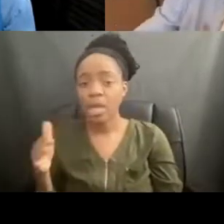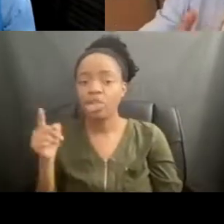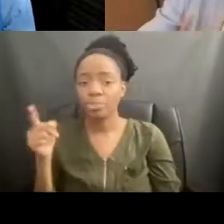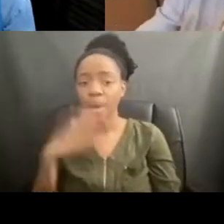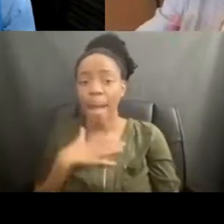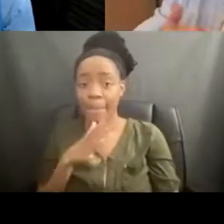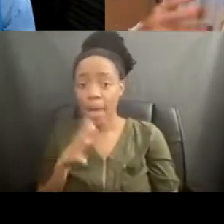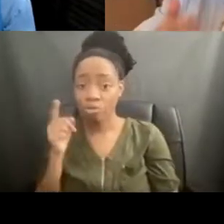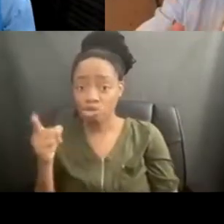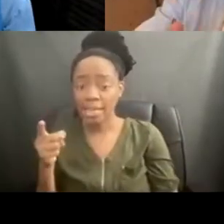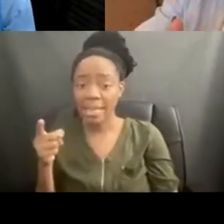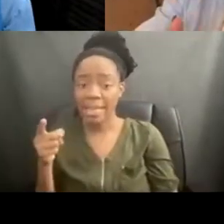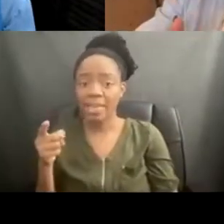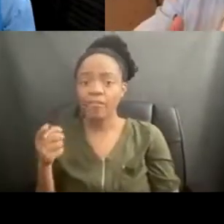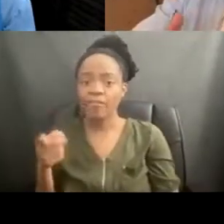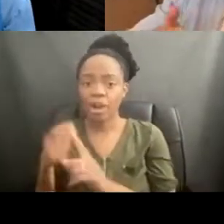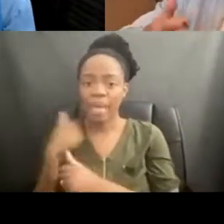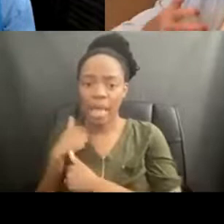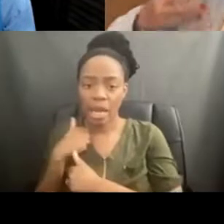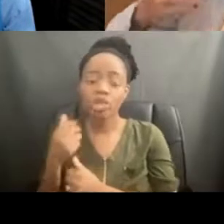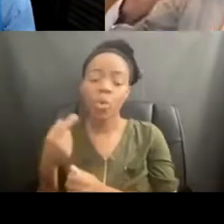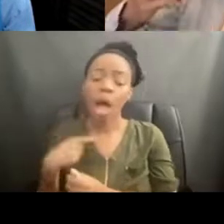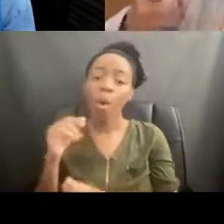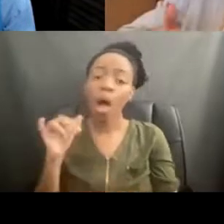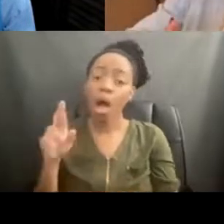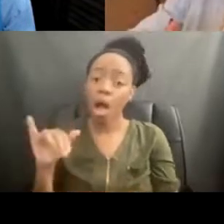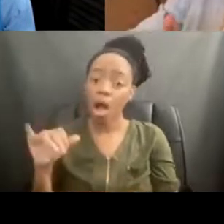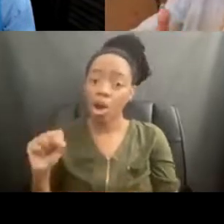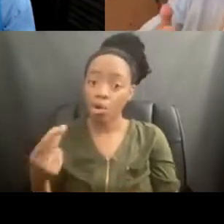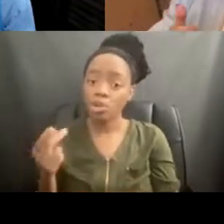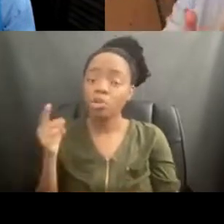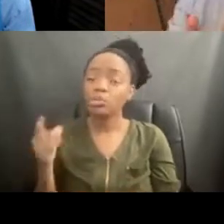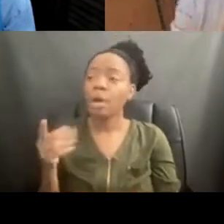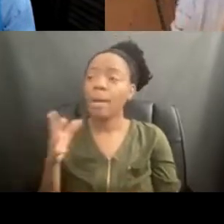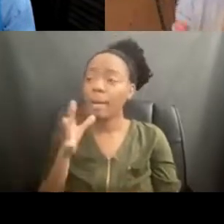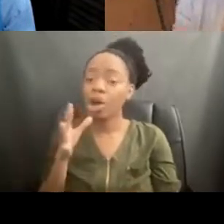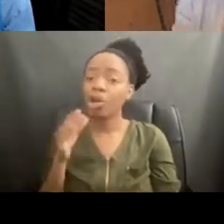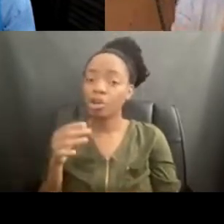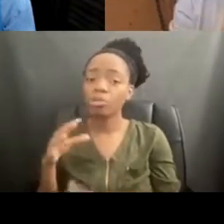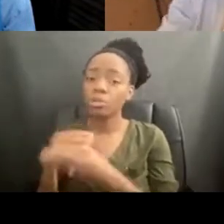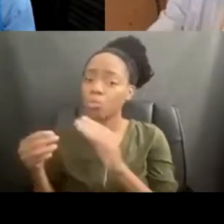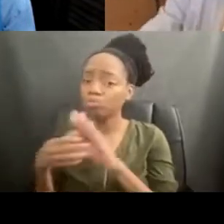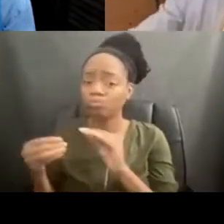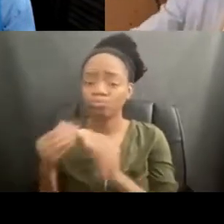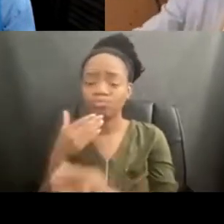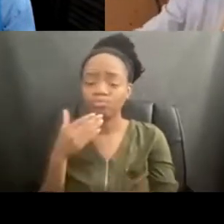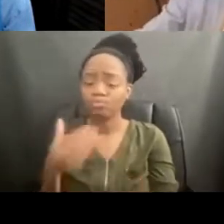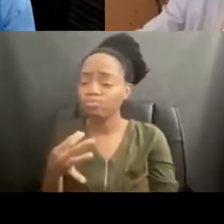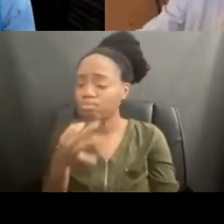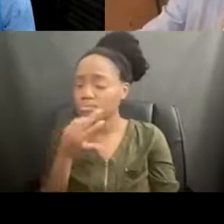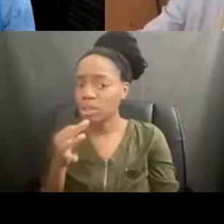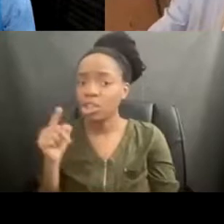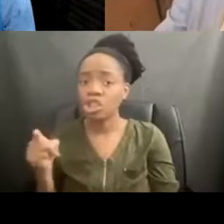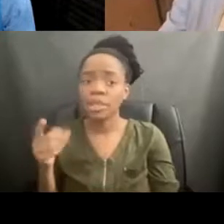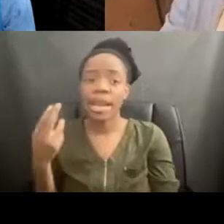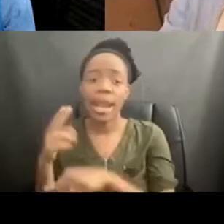I was Irish on her side, she was a great storyteller and really an actress, just naturally